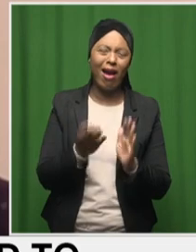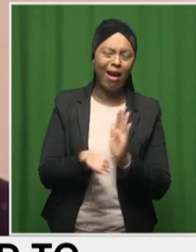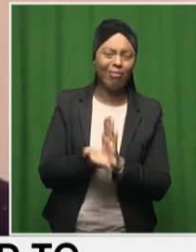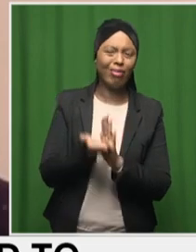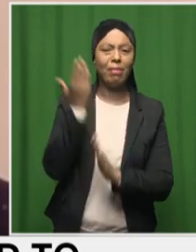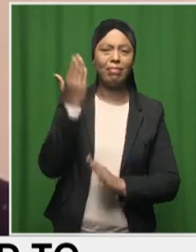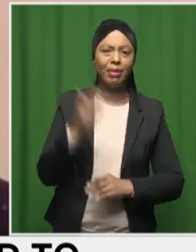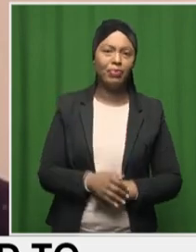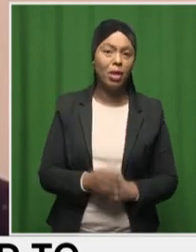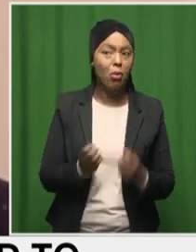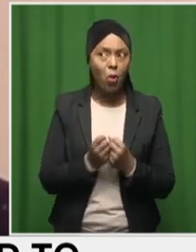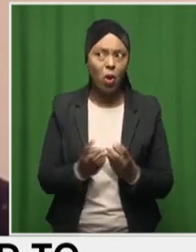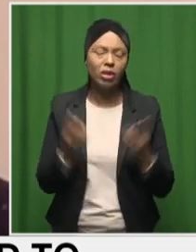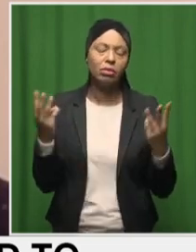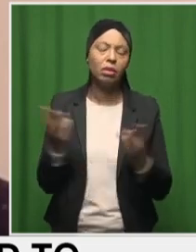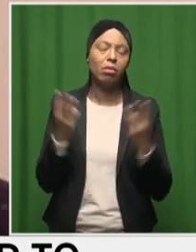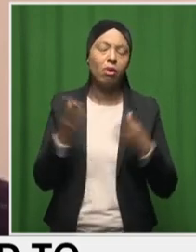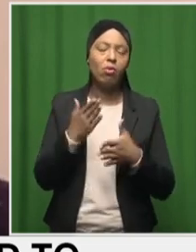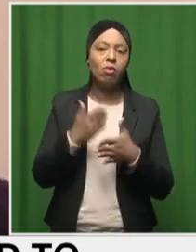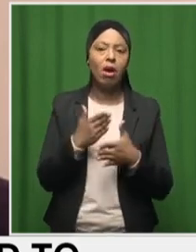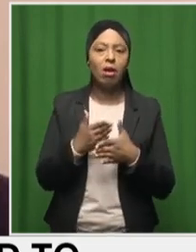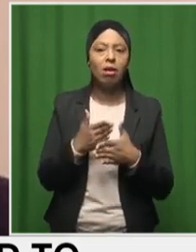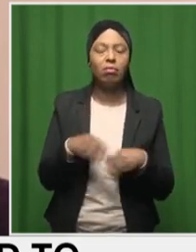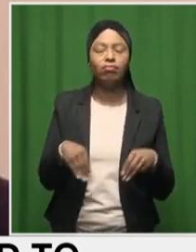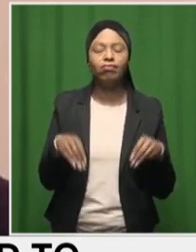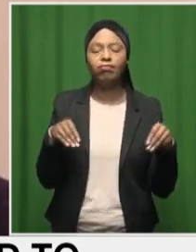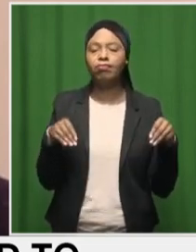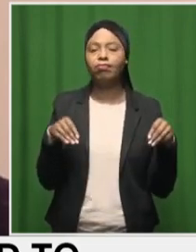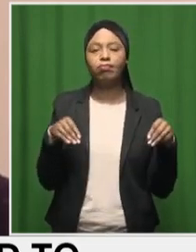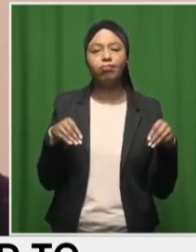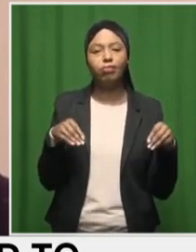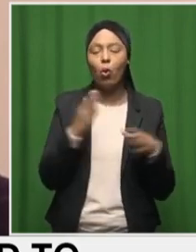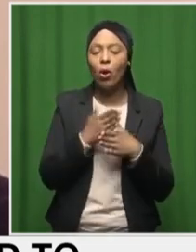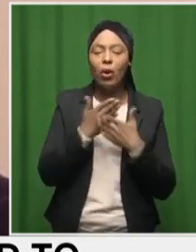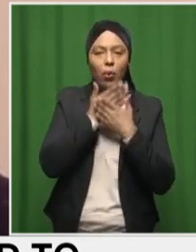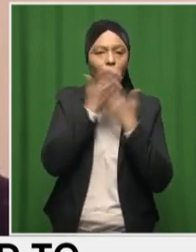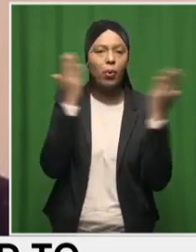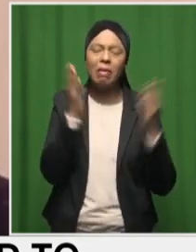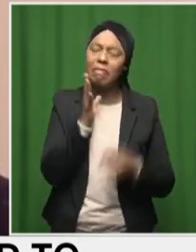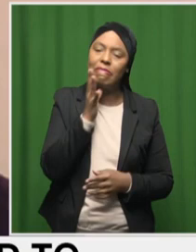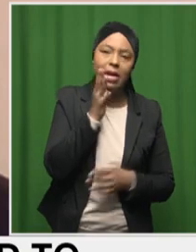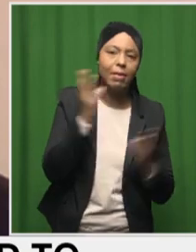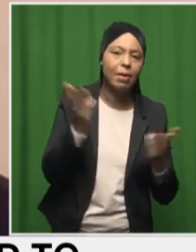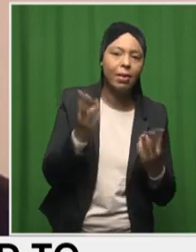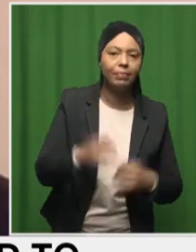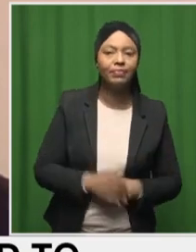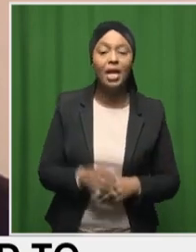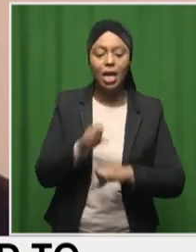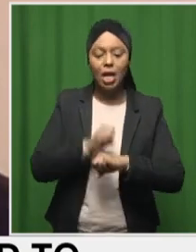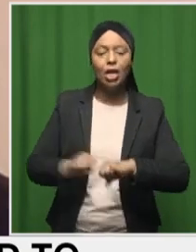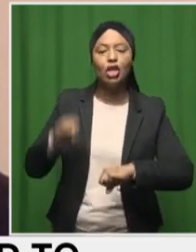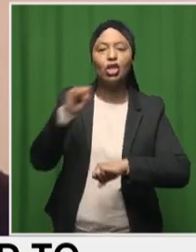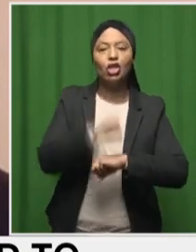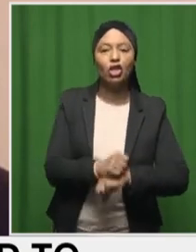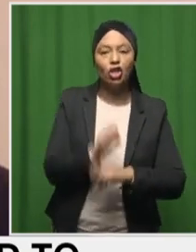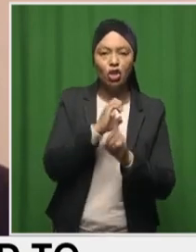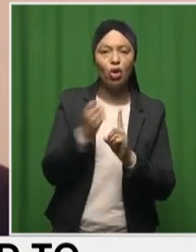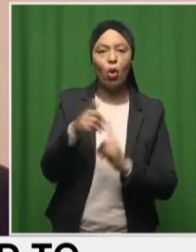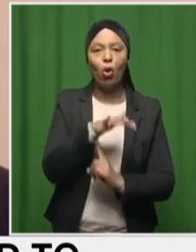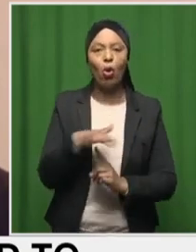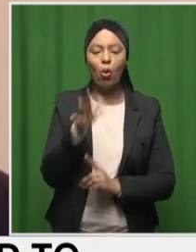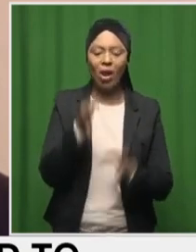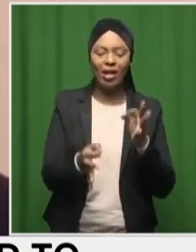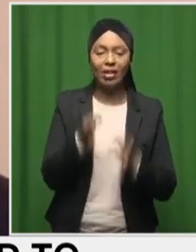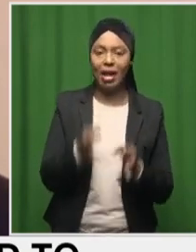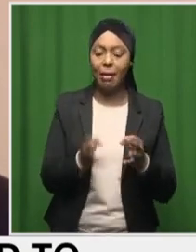poverty and unemployment that is familiar to all of us. On top of it, then we get wrapped into the geopolitical, or we do not manage